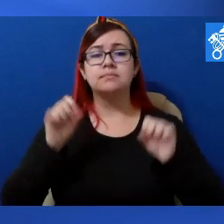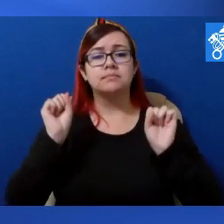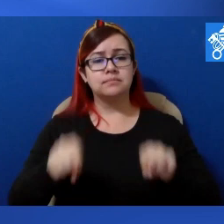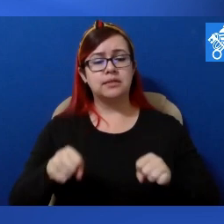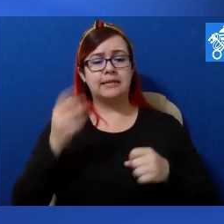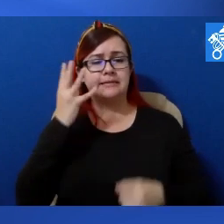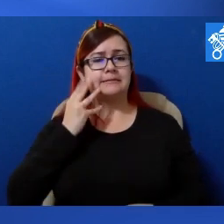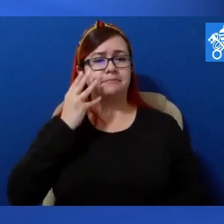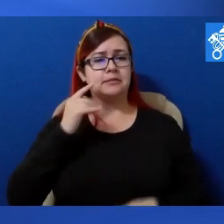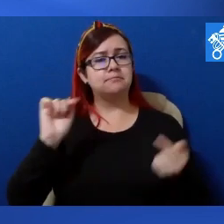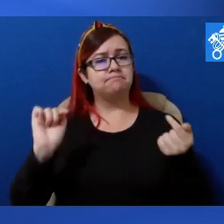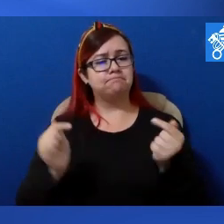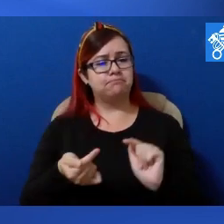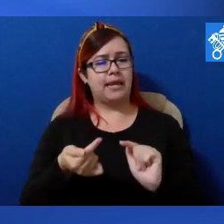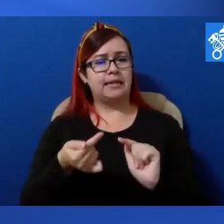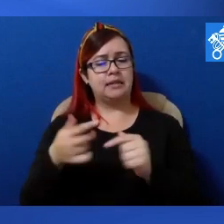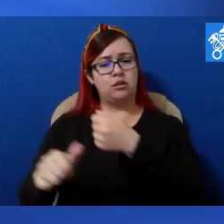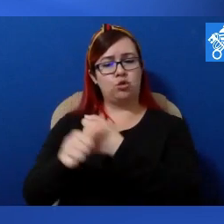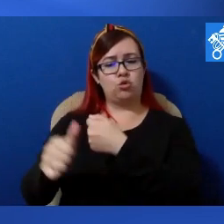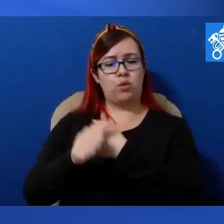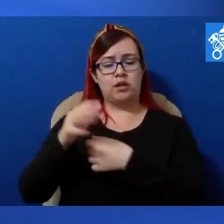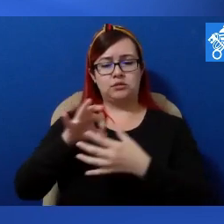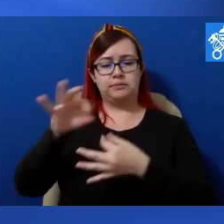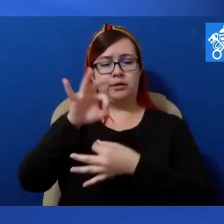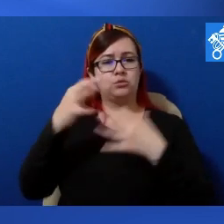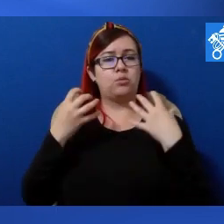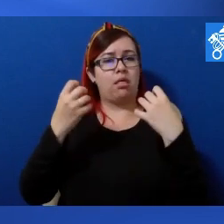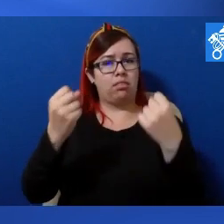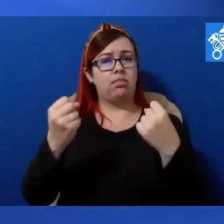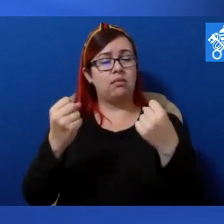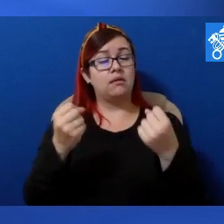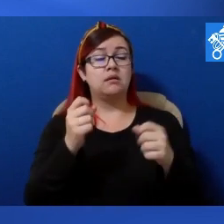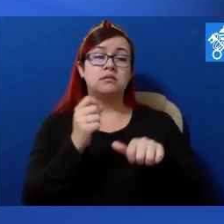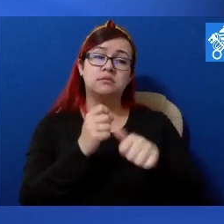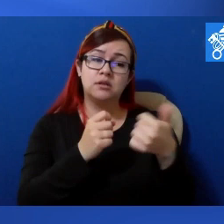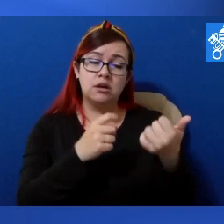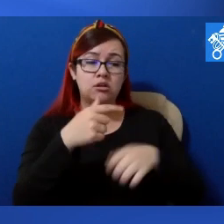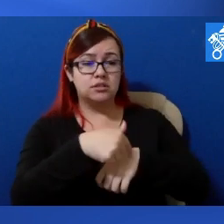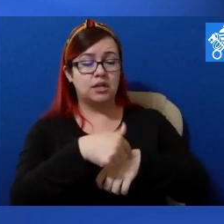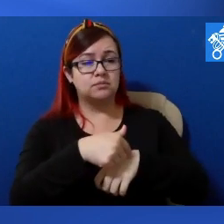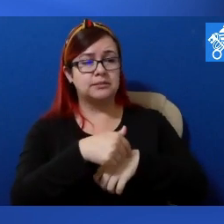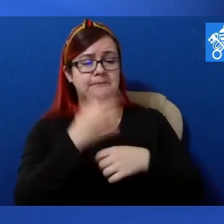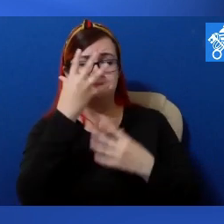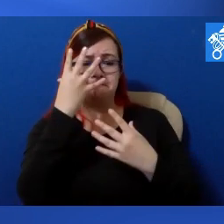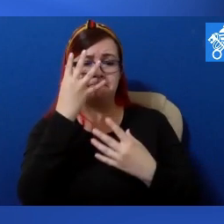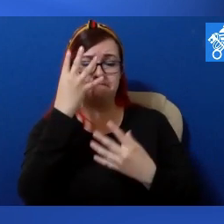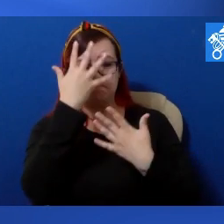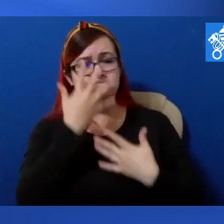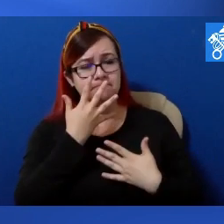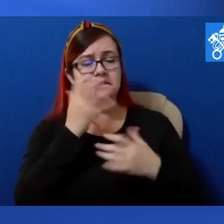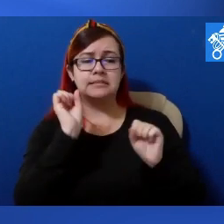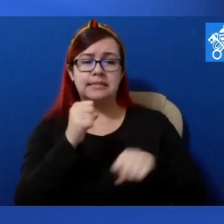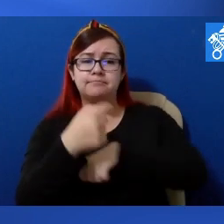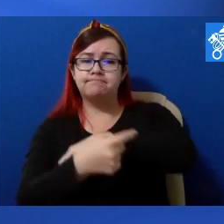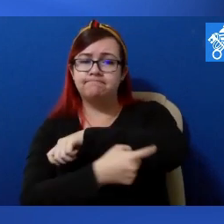can experience a kind of pain that makes us aware of threats to our spiritual health. At other times,